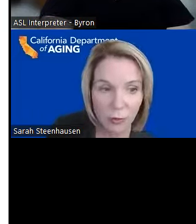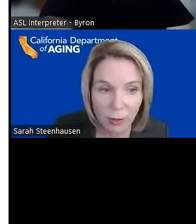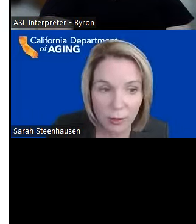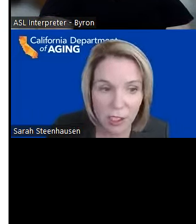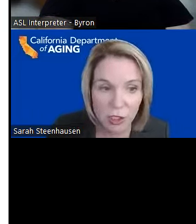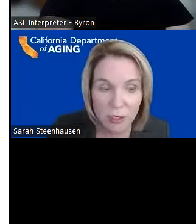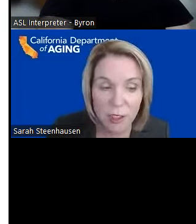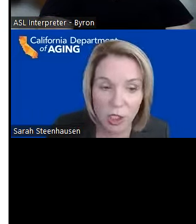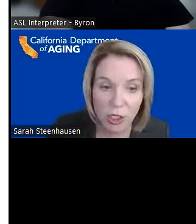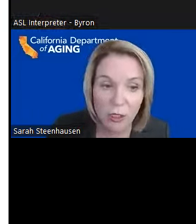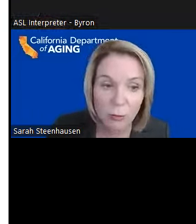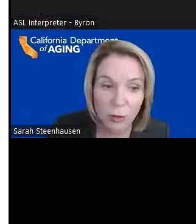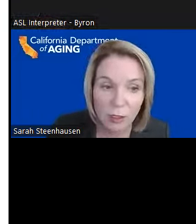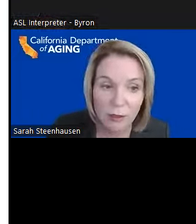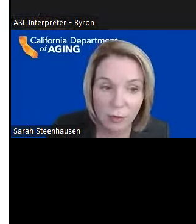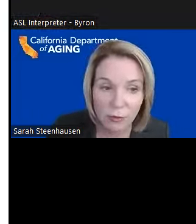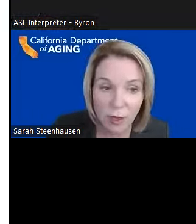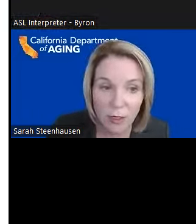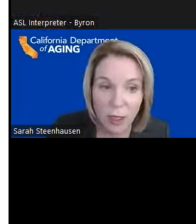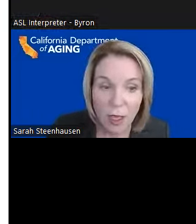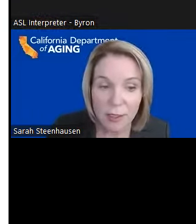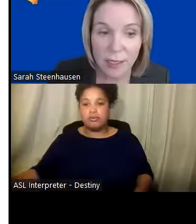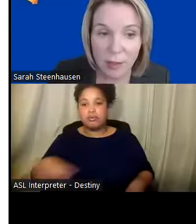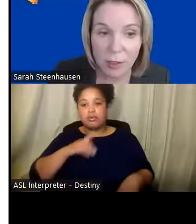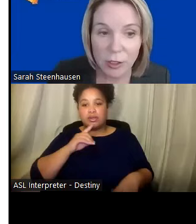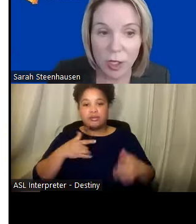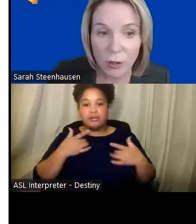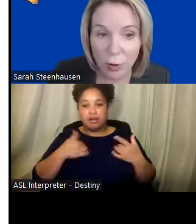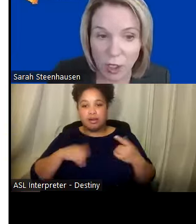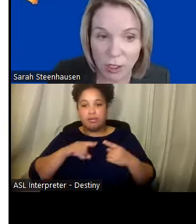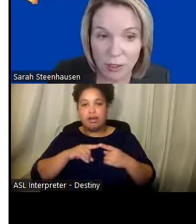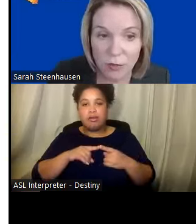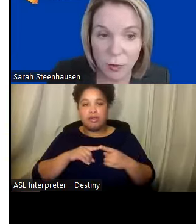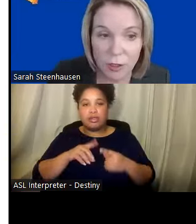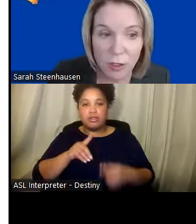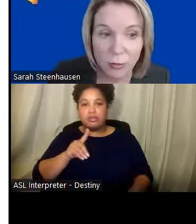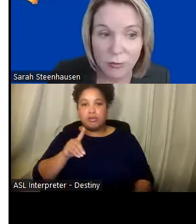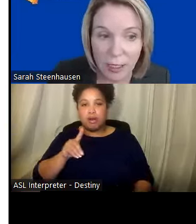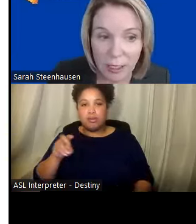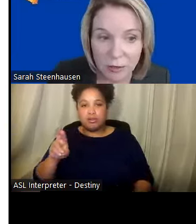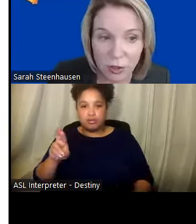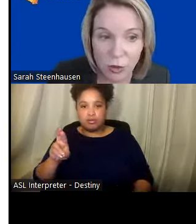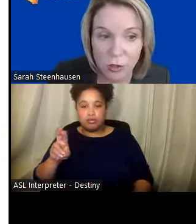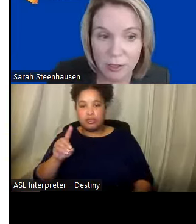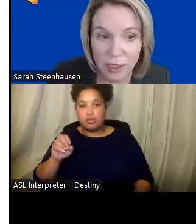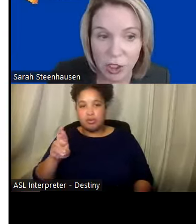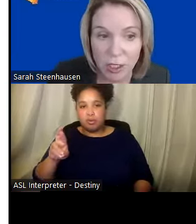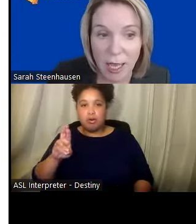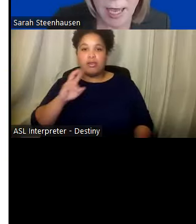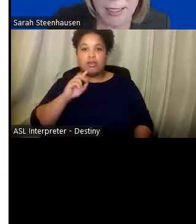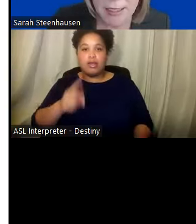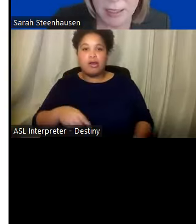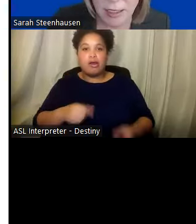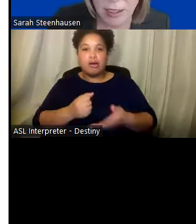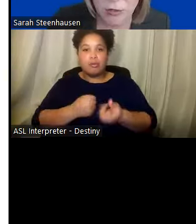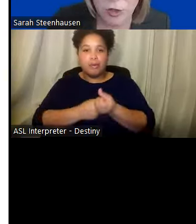of Rehabilitation is launching a community living fund, a $10 million project that's focused on preventing institutionalization